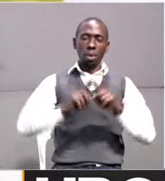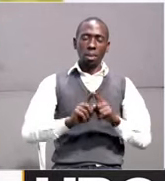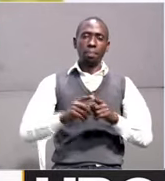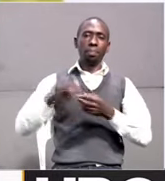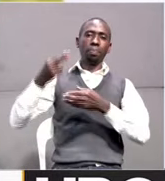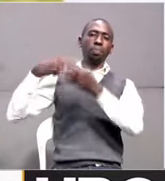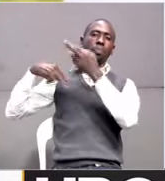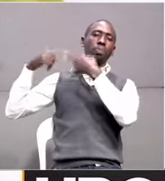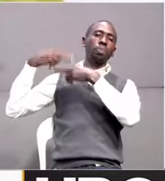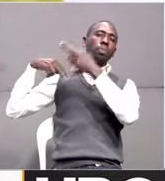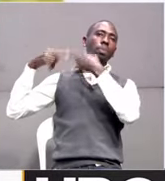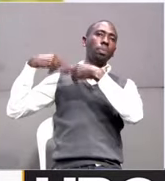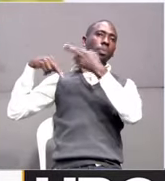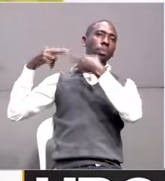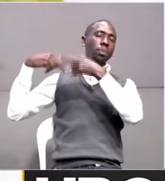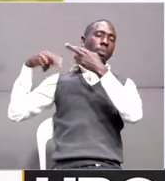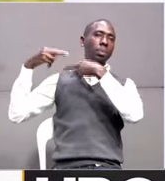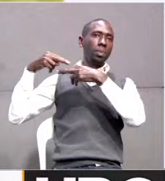to